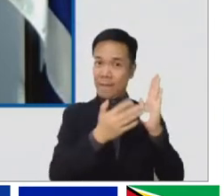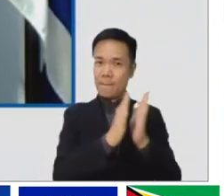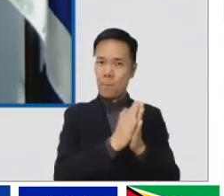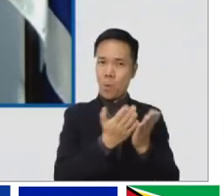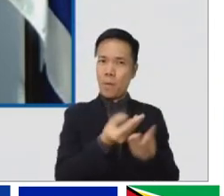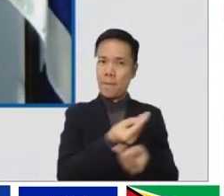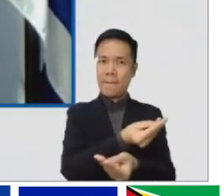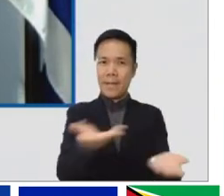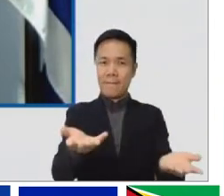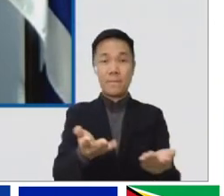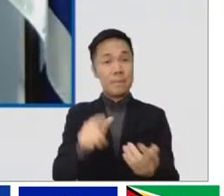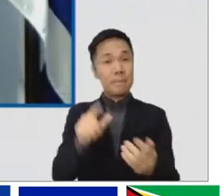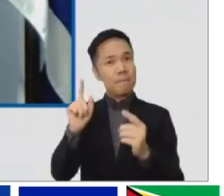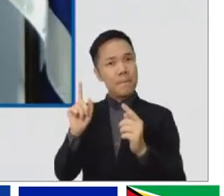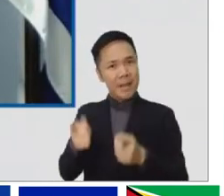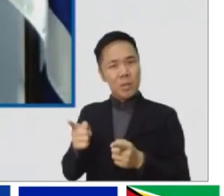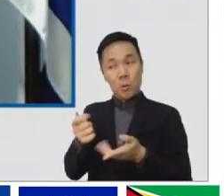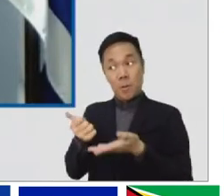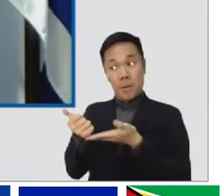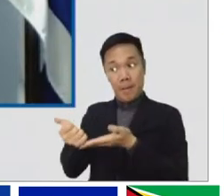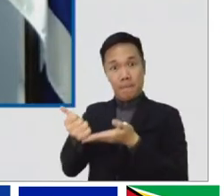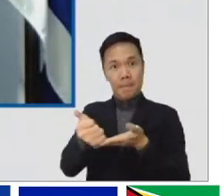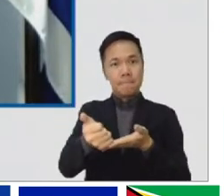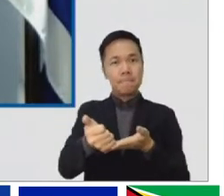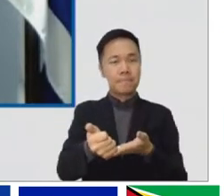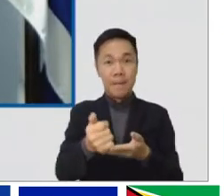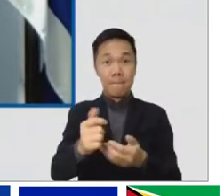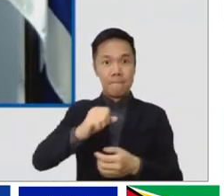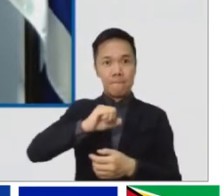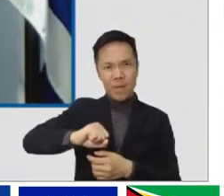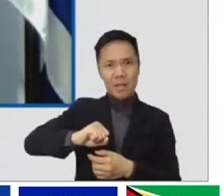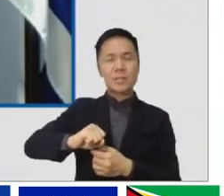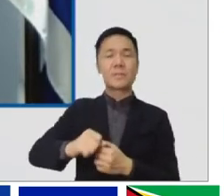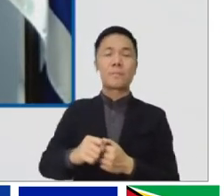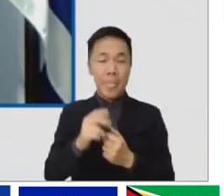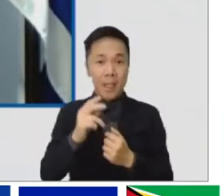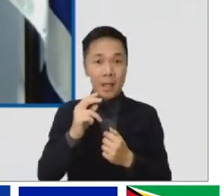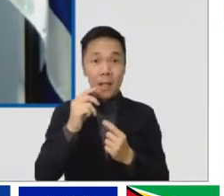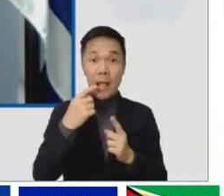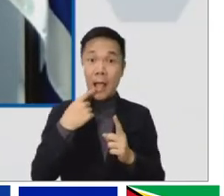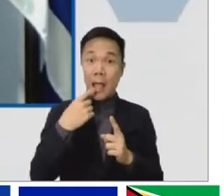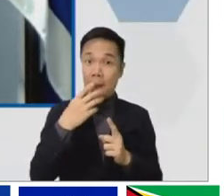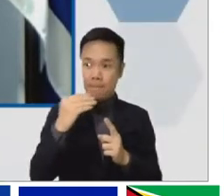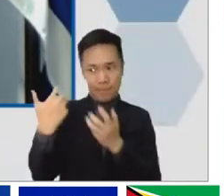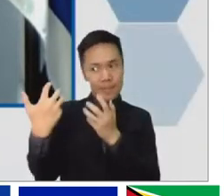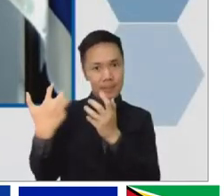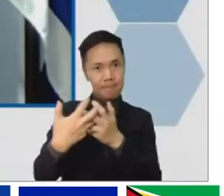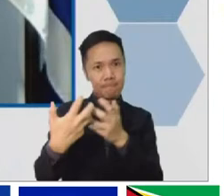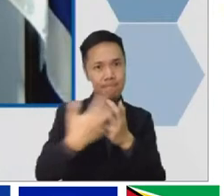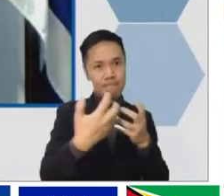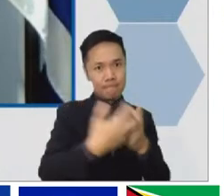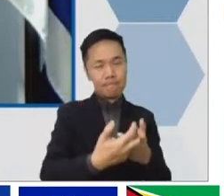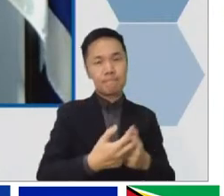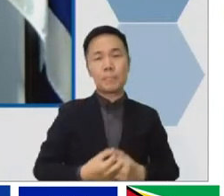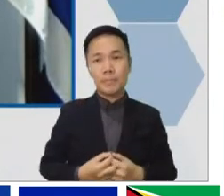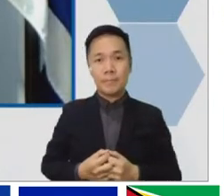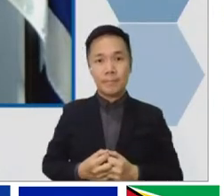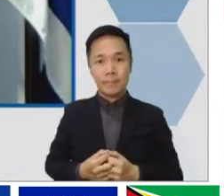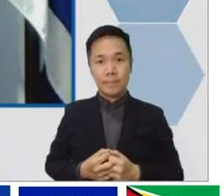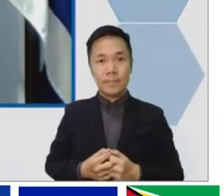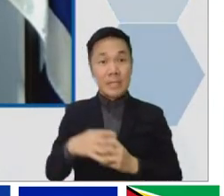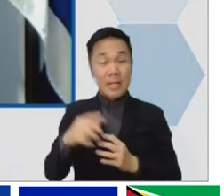as soon as possible, and in the most accurate way possible. That is what